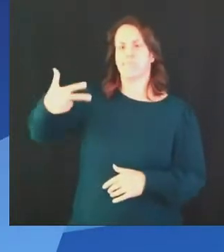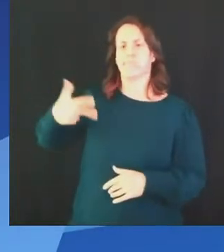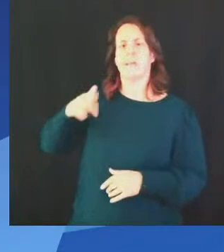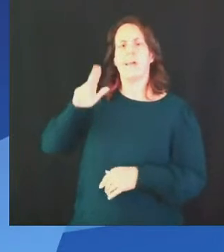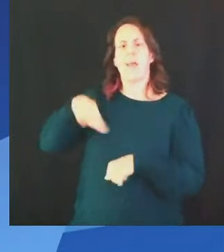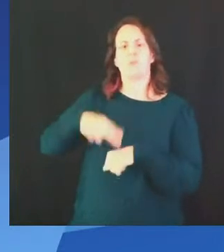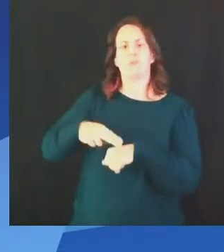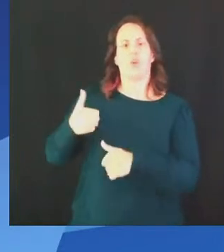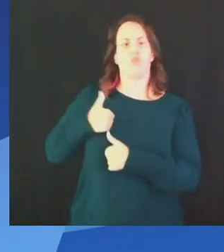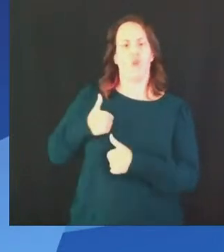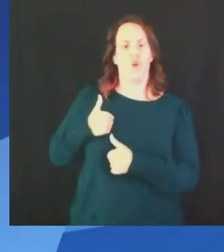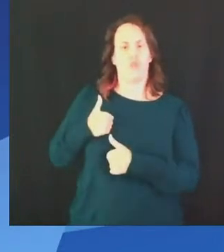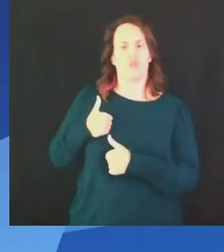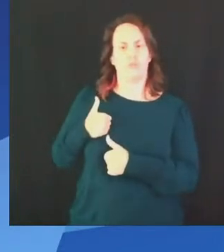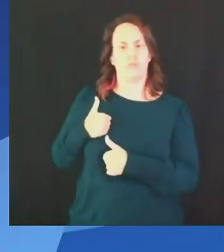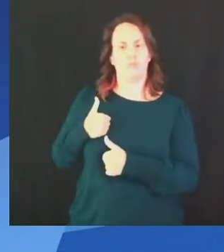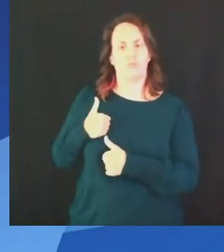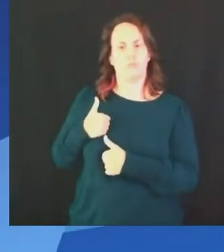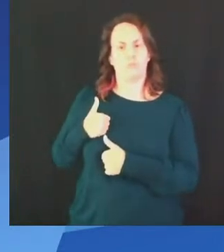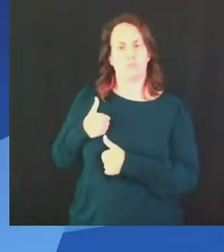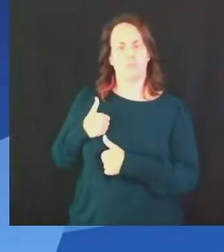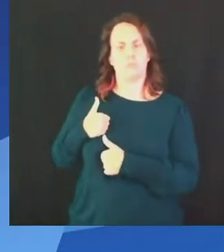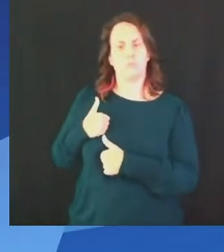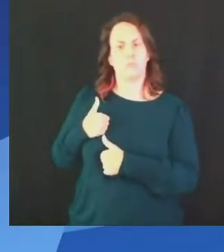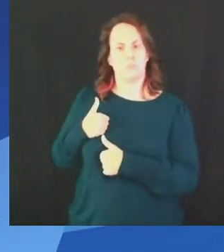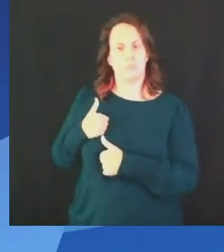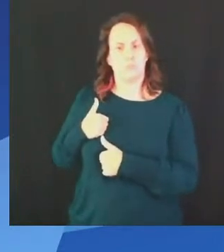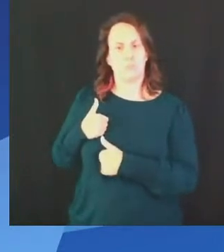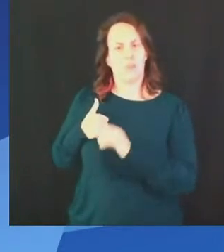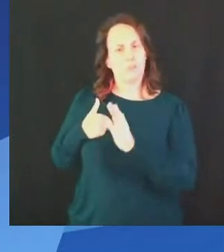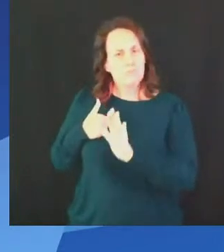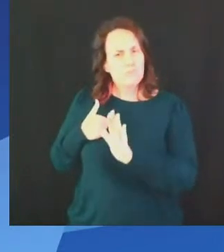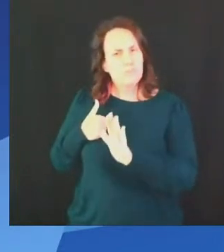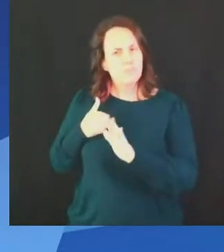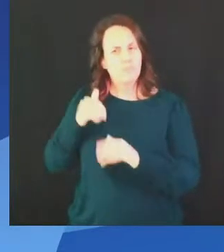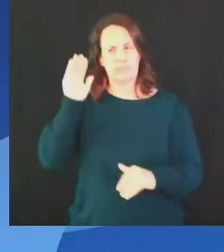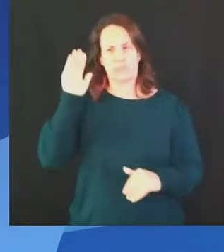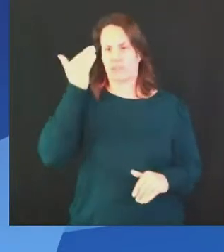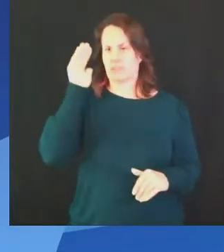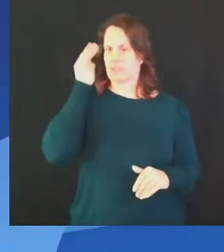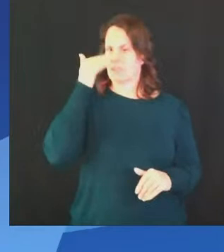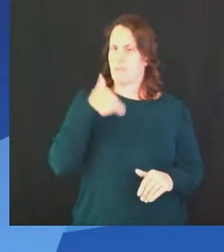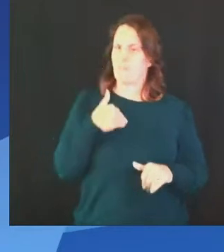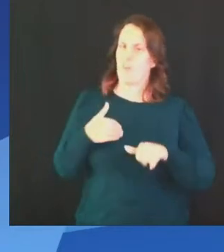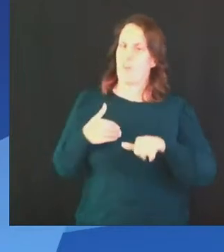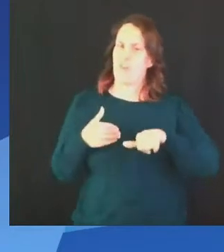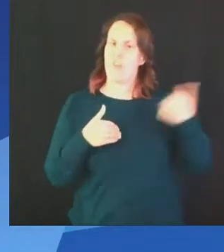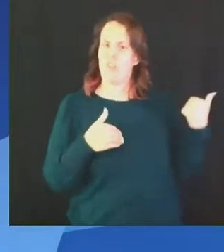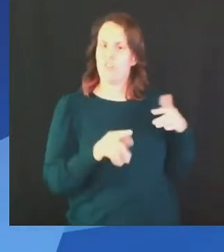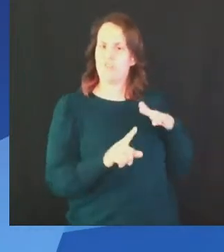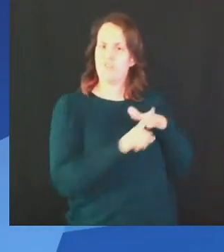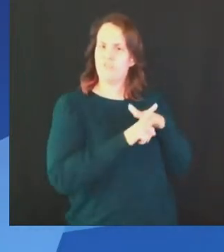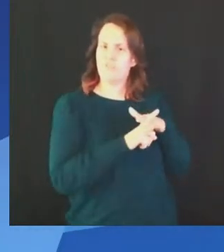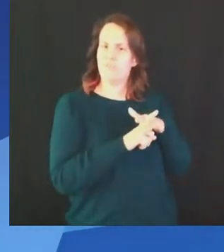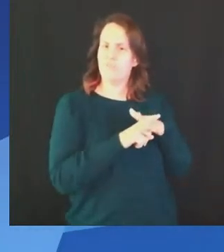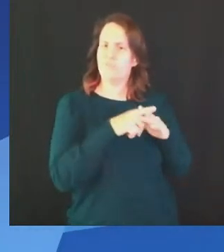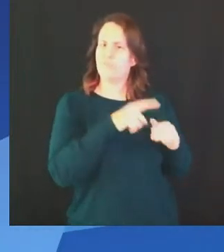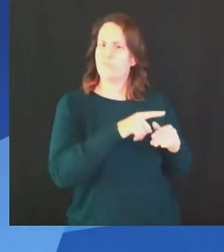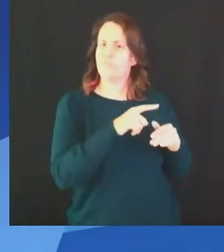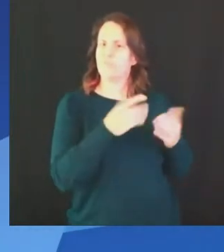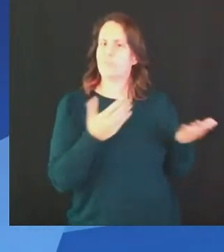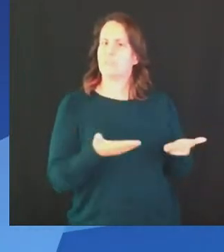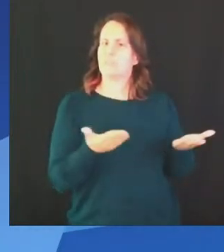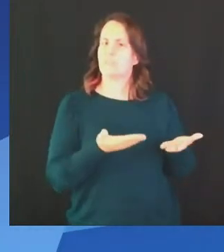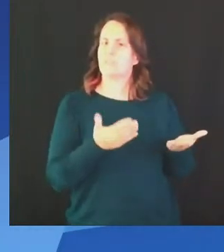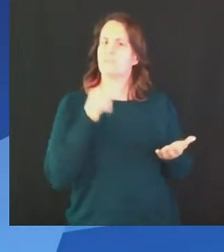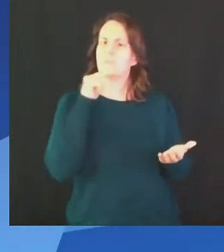What resources has your office deployed in response to requests from the Wauwatosa mayor and other city leaders for assistance following this